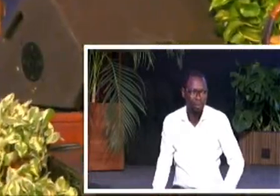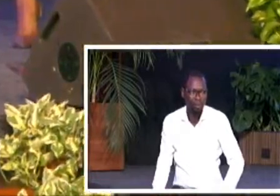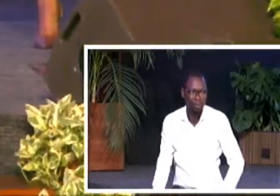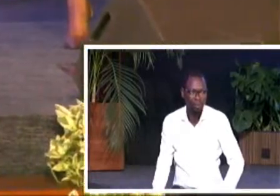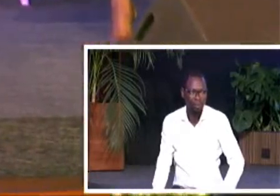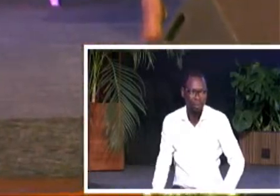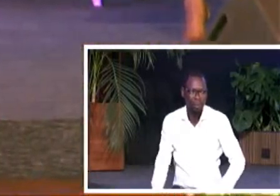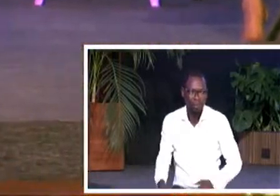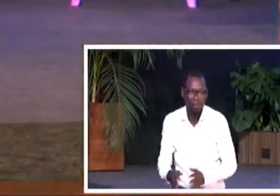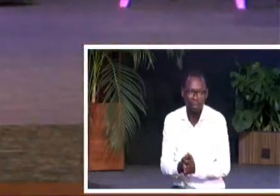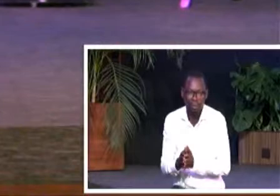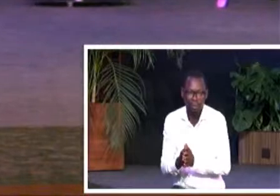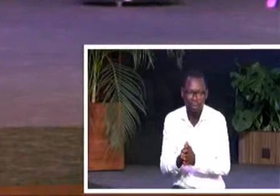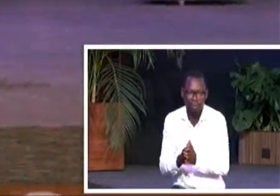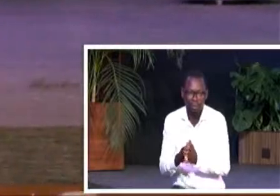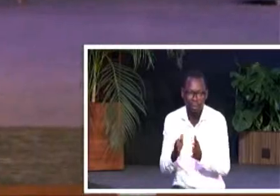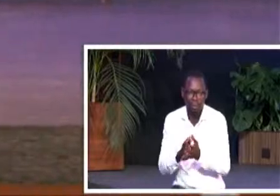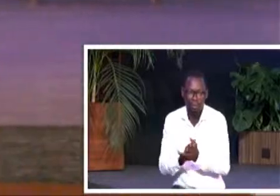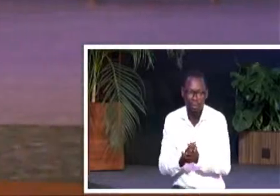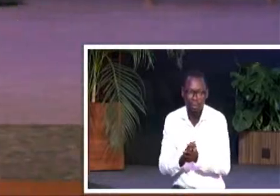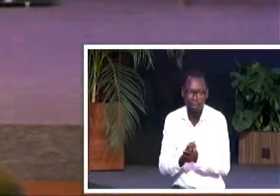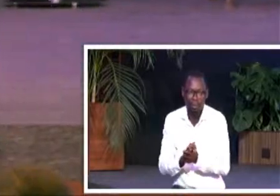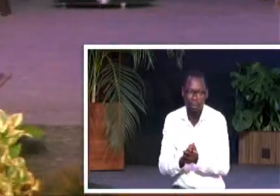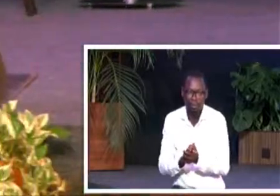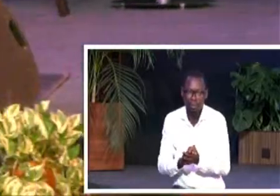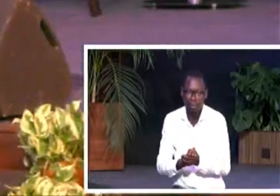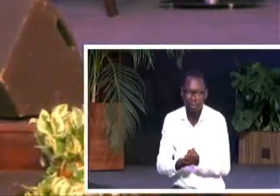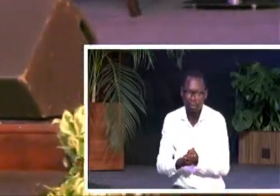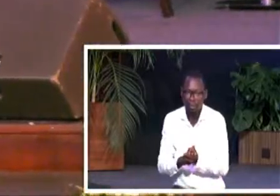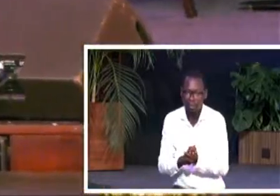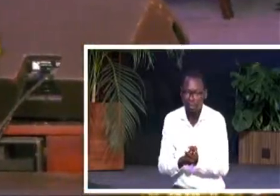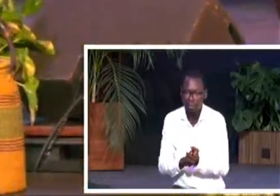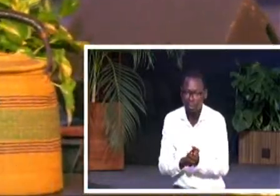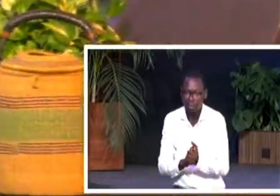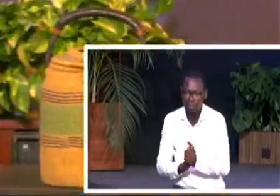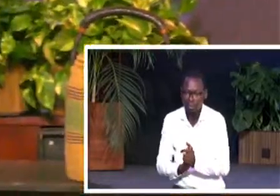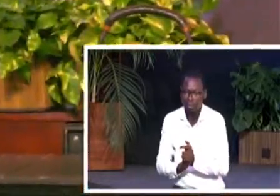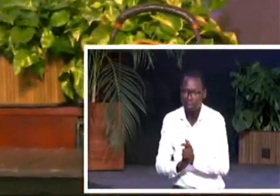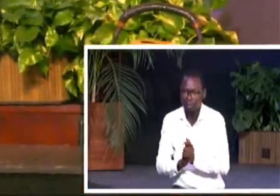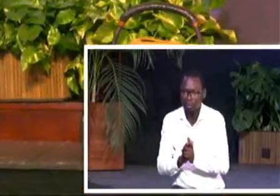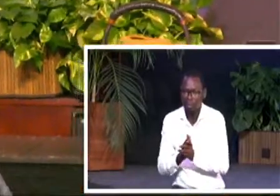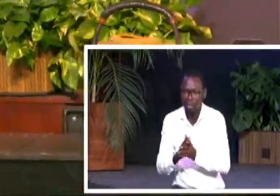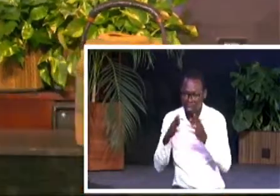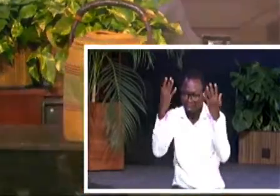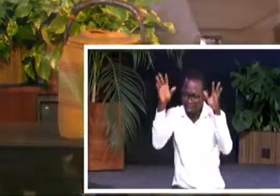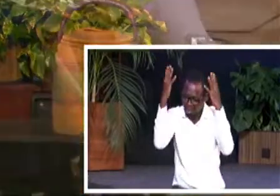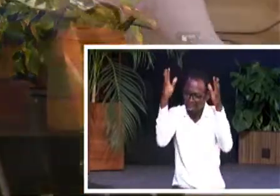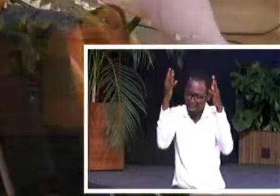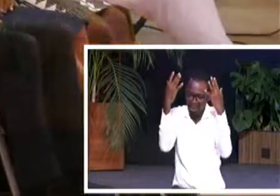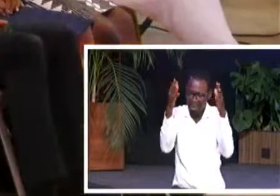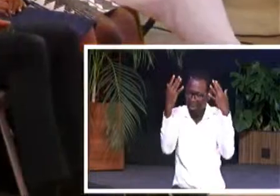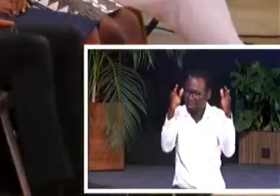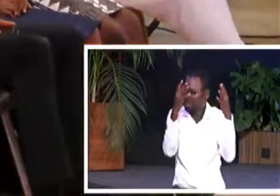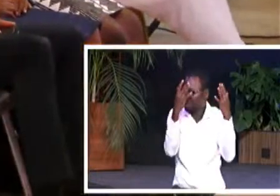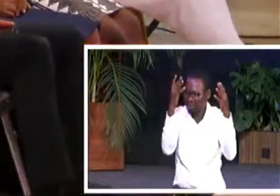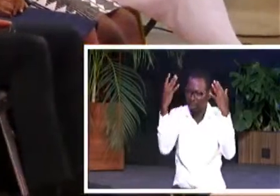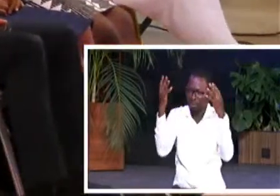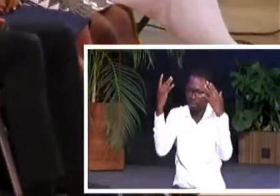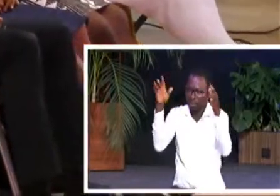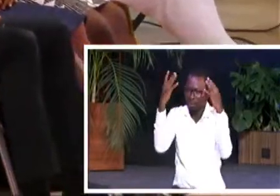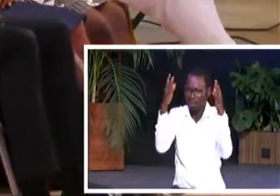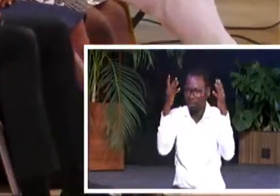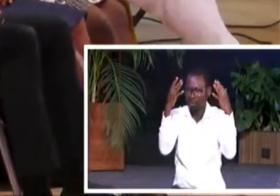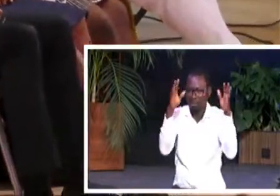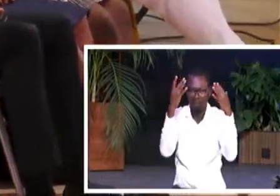them. And then our job partners, the Access Human Capital. Let's put our hands together for them. And all our